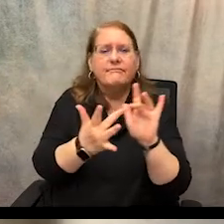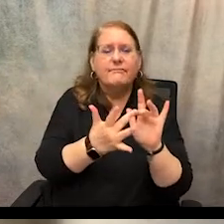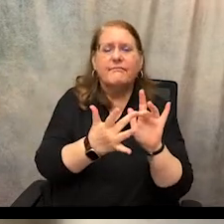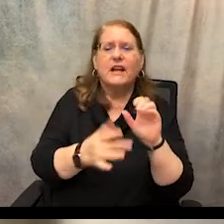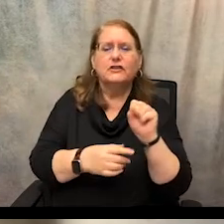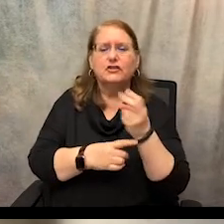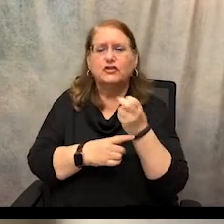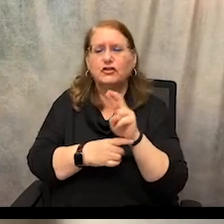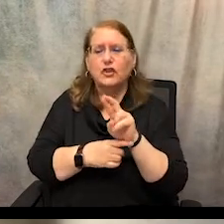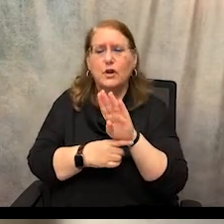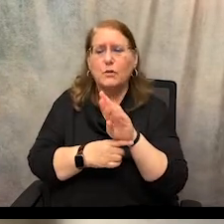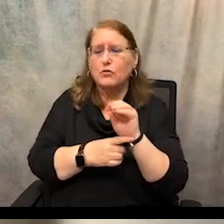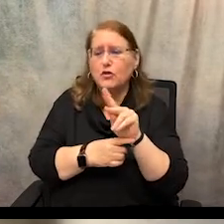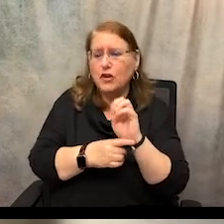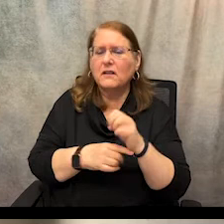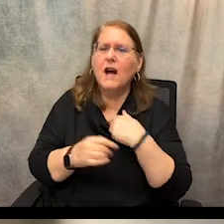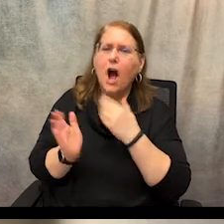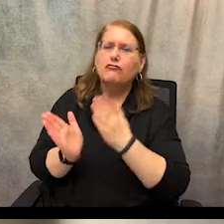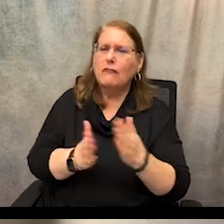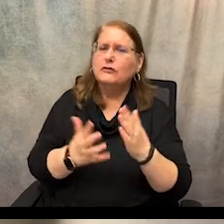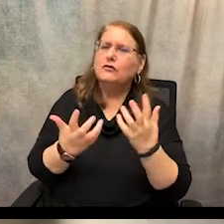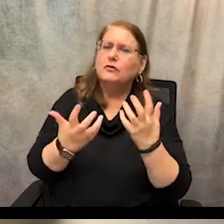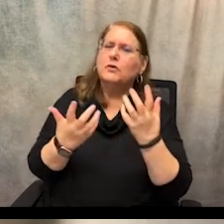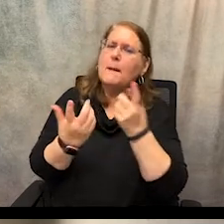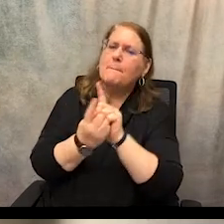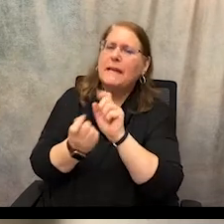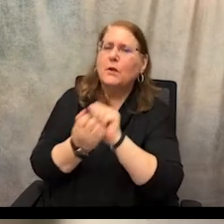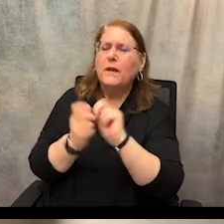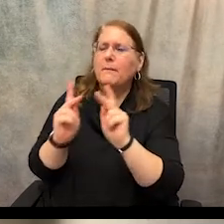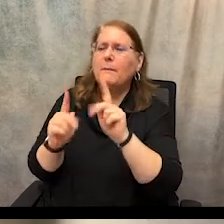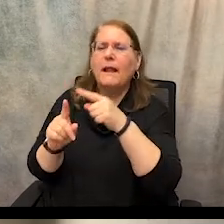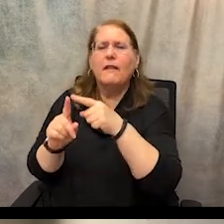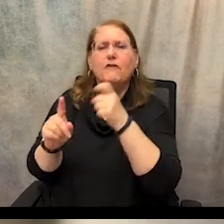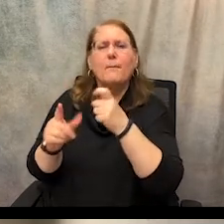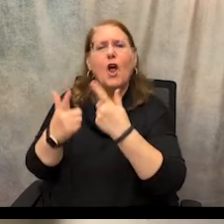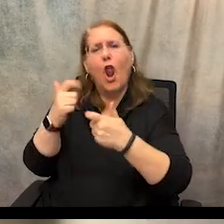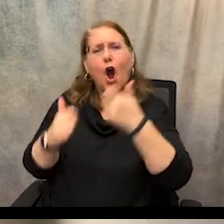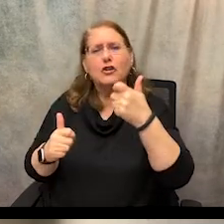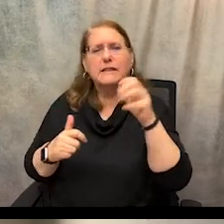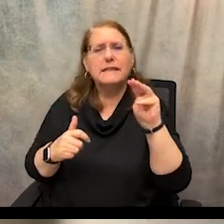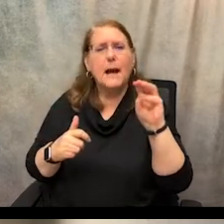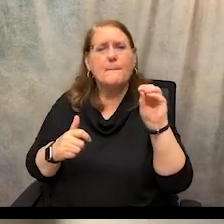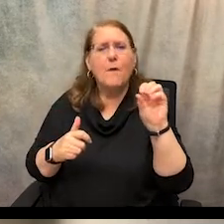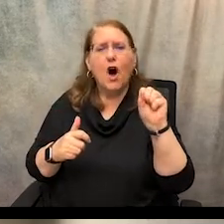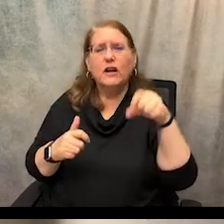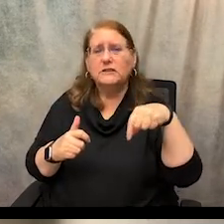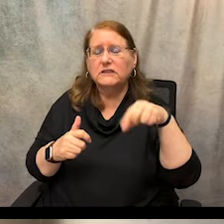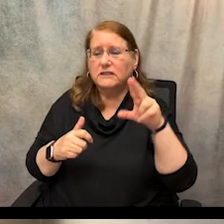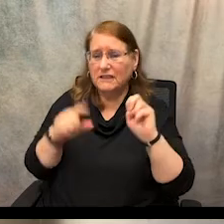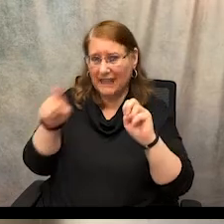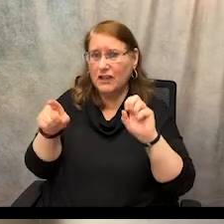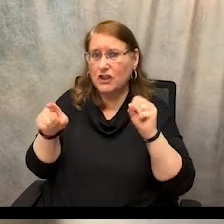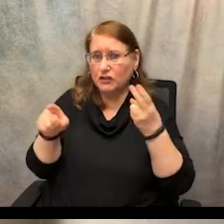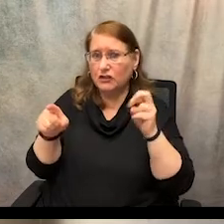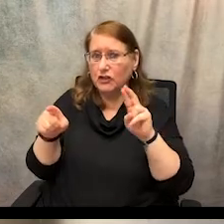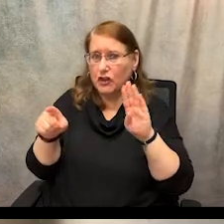I had arranged to meet with some folks from the largest mosque in Sherbrooke, and to be